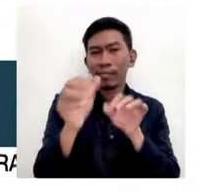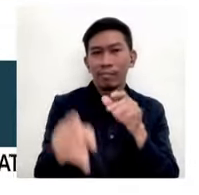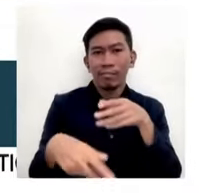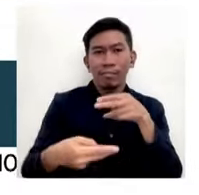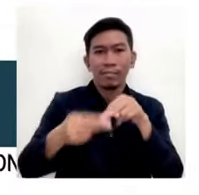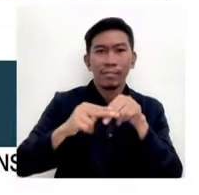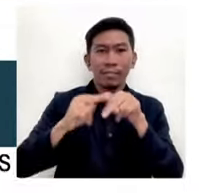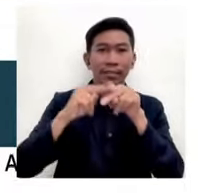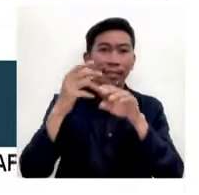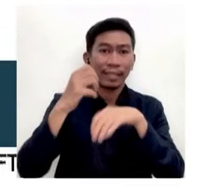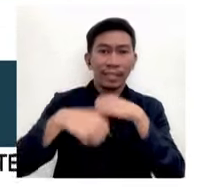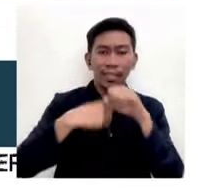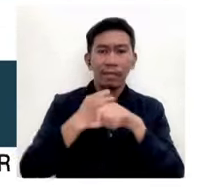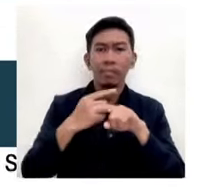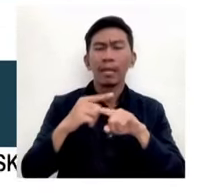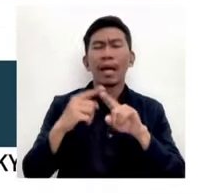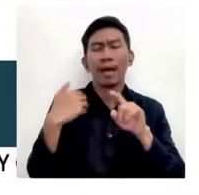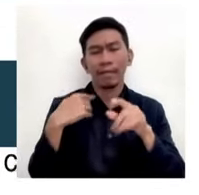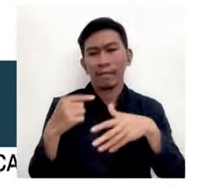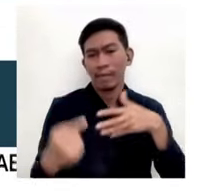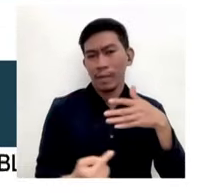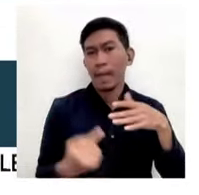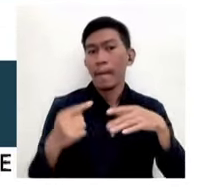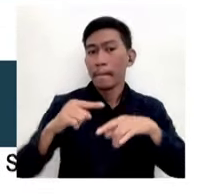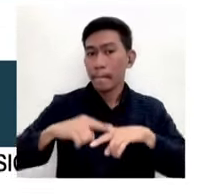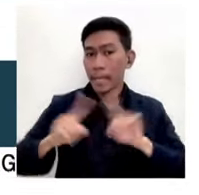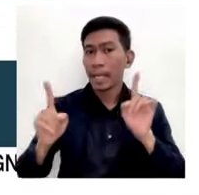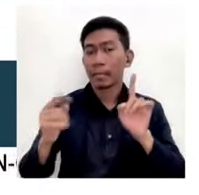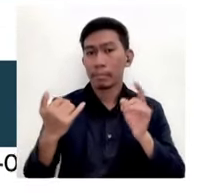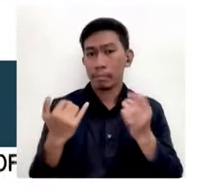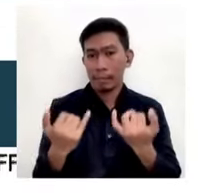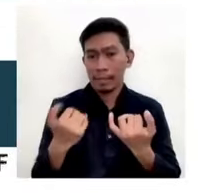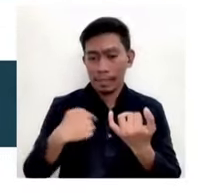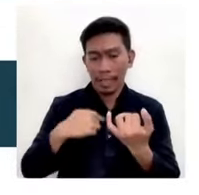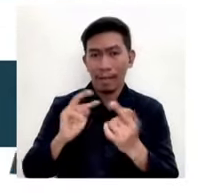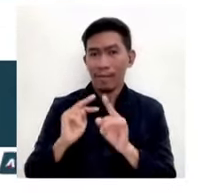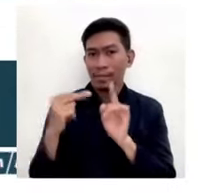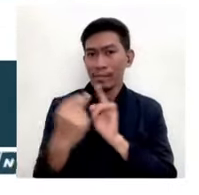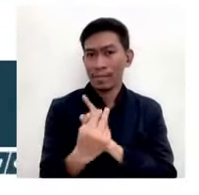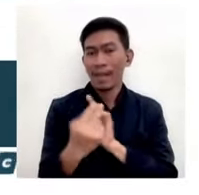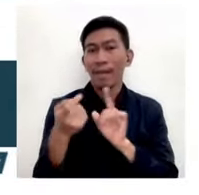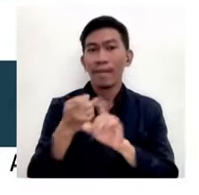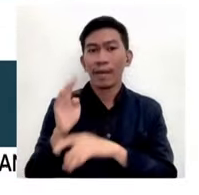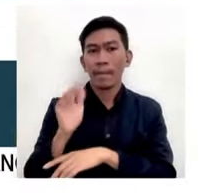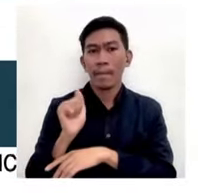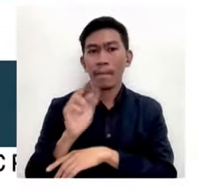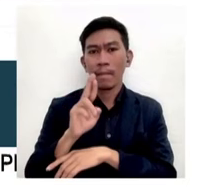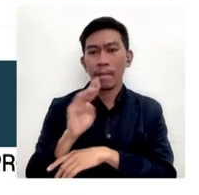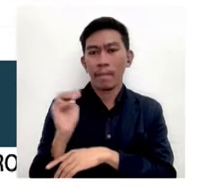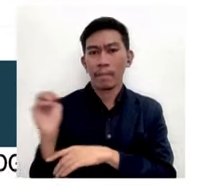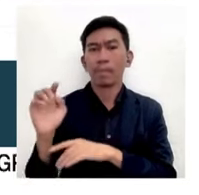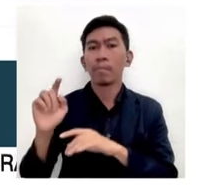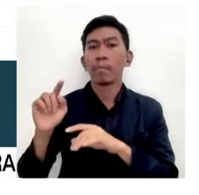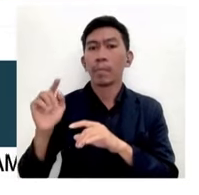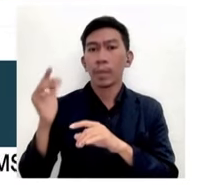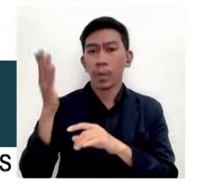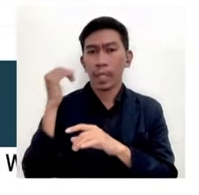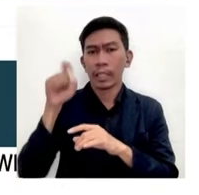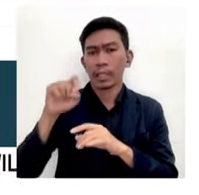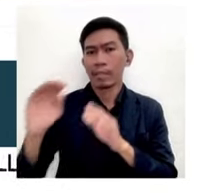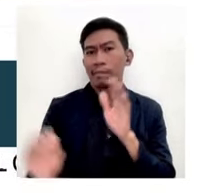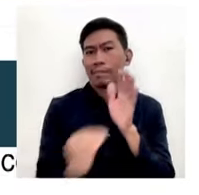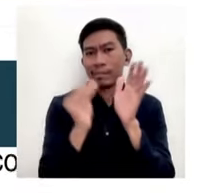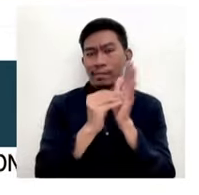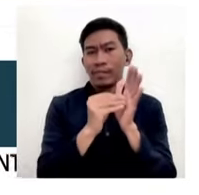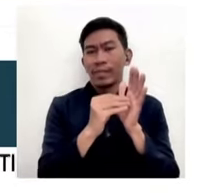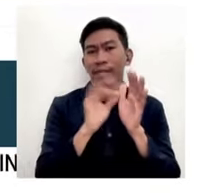some of the sacrifices. But I'm speaking here from the perspective of the Bangsamoro being entrenched in the 1987 Constitution.